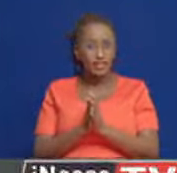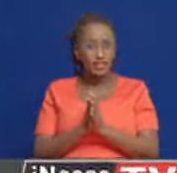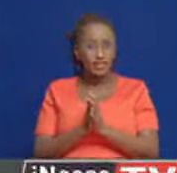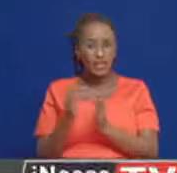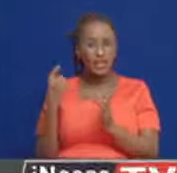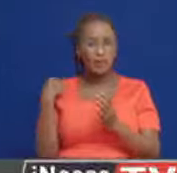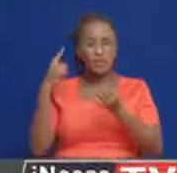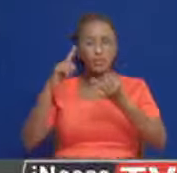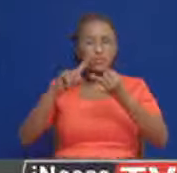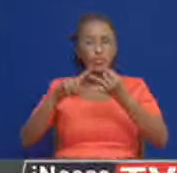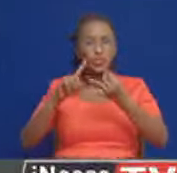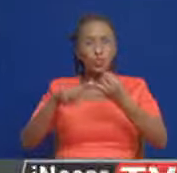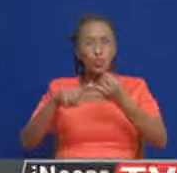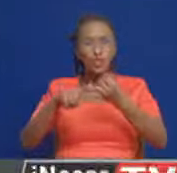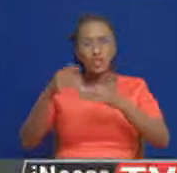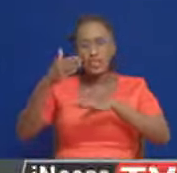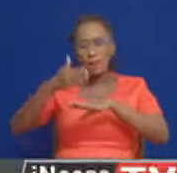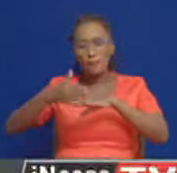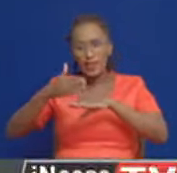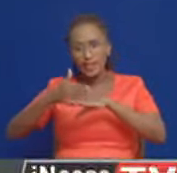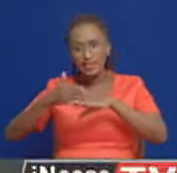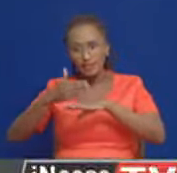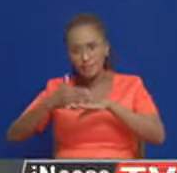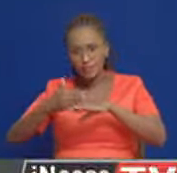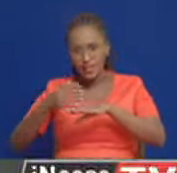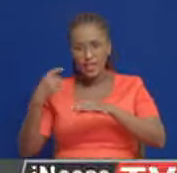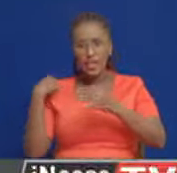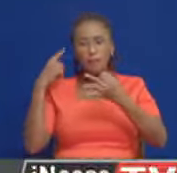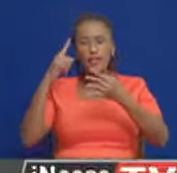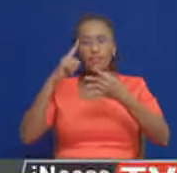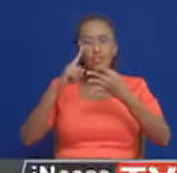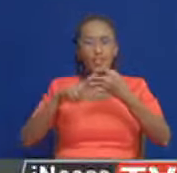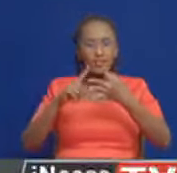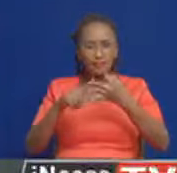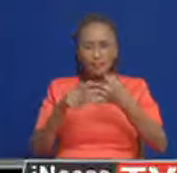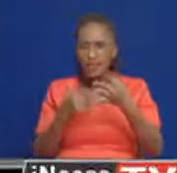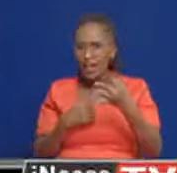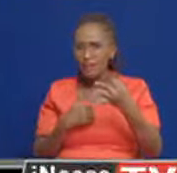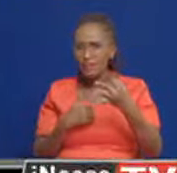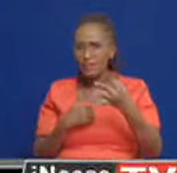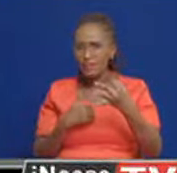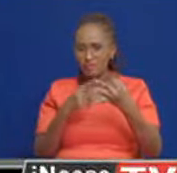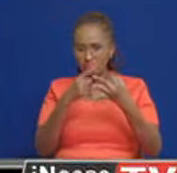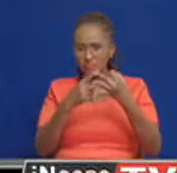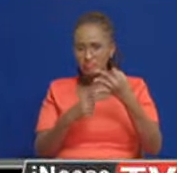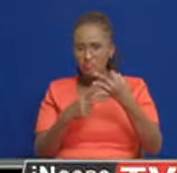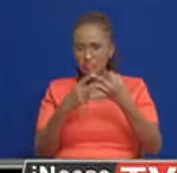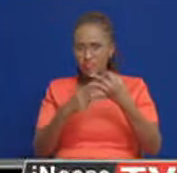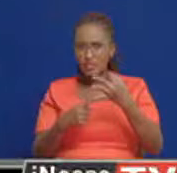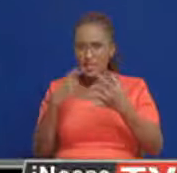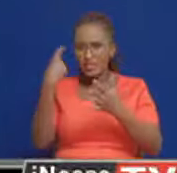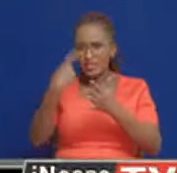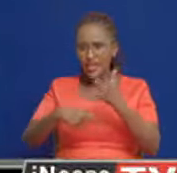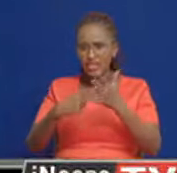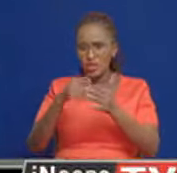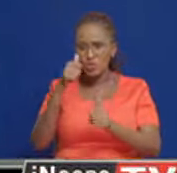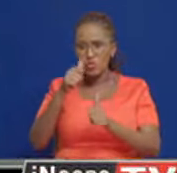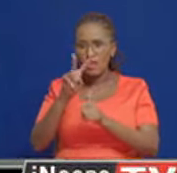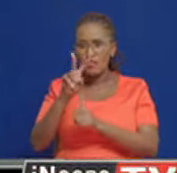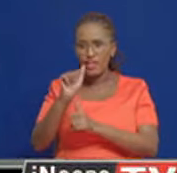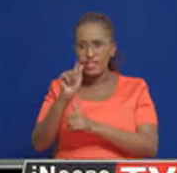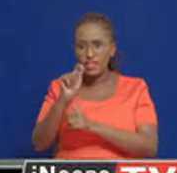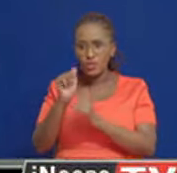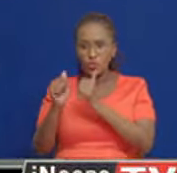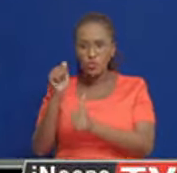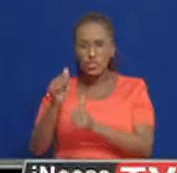one is the bread. The third one is the eco levy, which has been introduced.